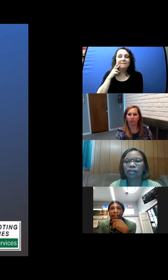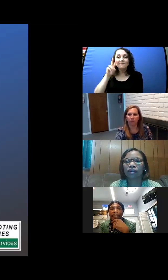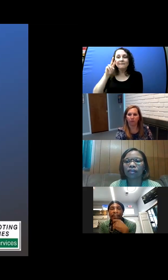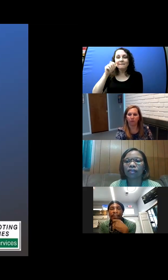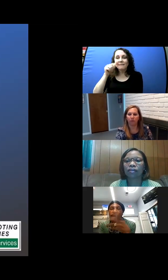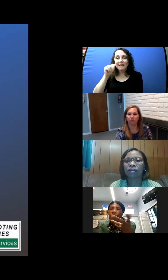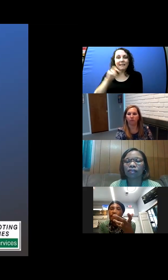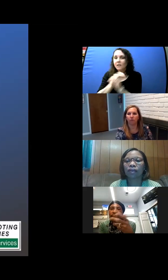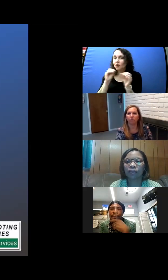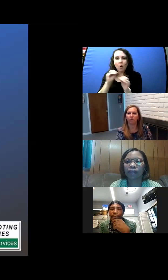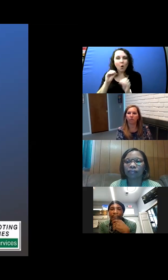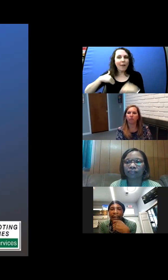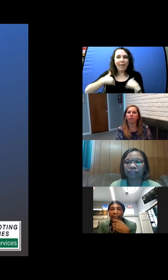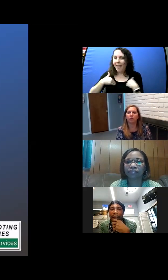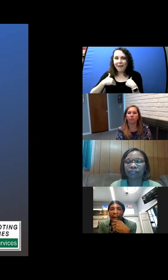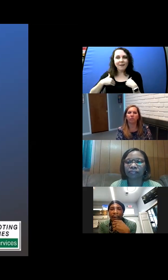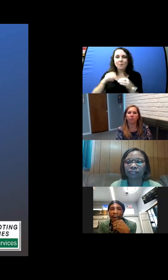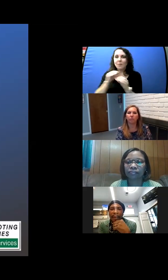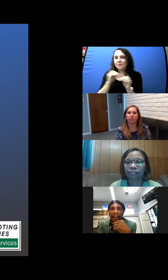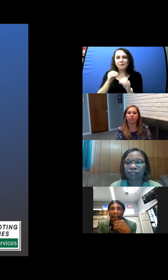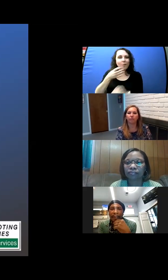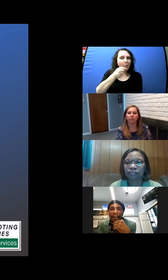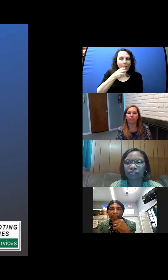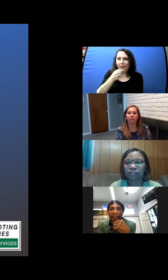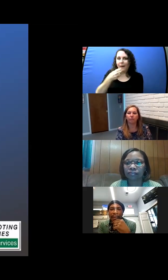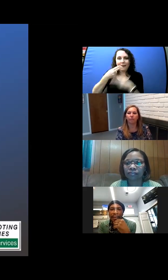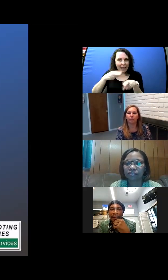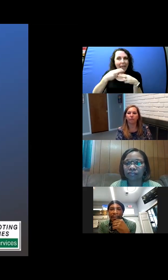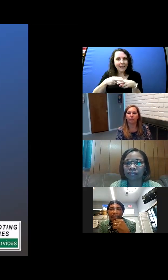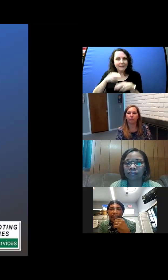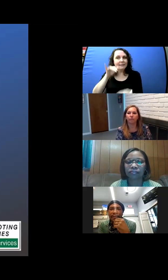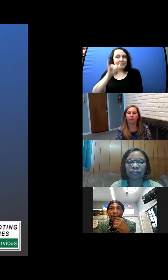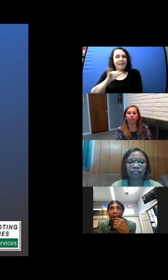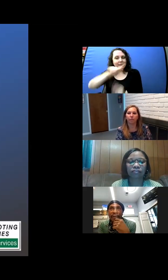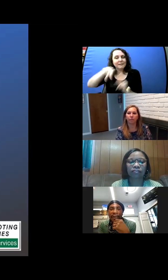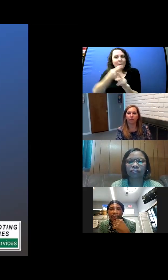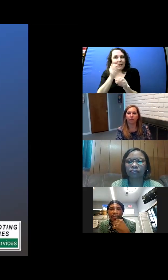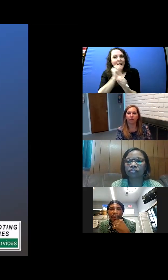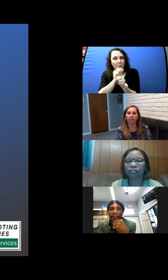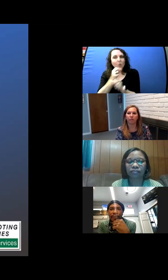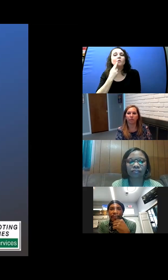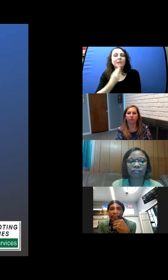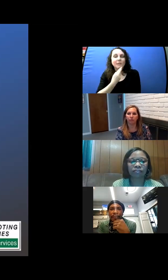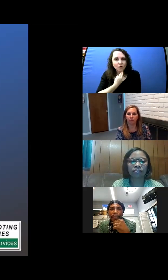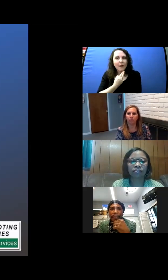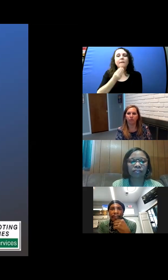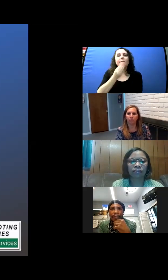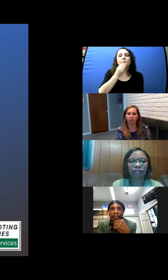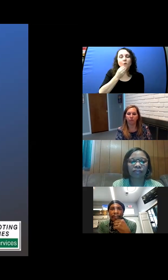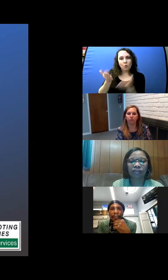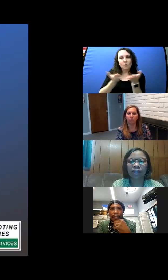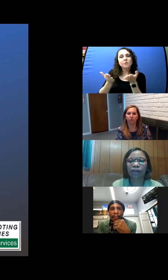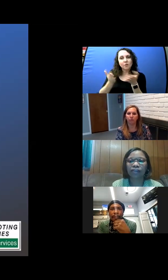so that's what line of work I'm in. I'm in a restaurant business, food service industry.